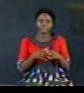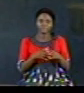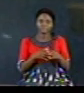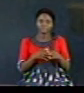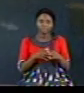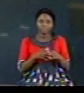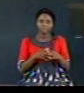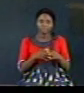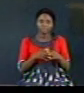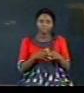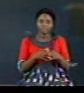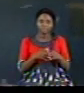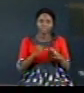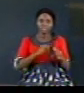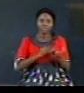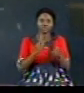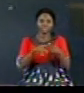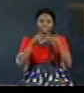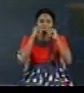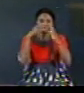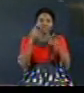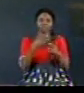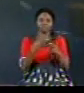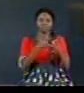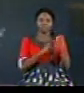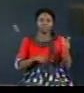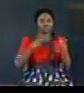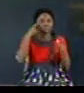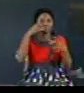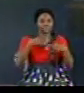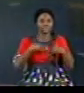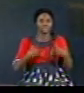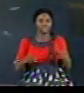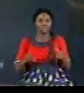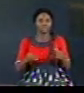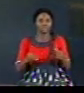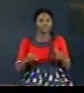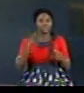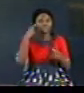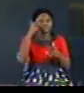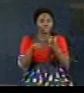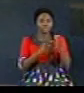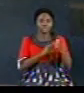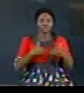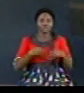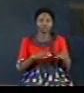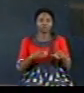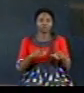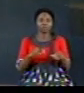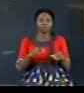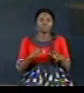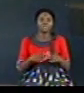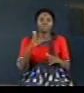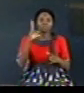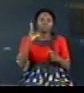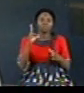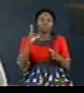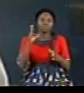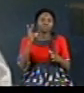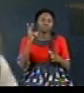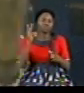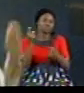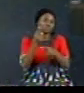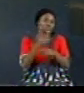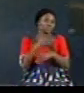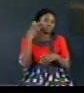NDU Group. I want to bless the name of the Lord for the healing, for what the Lord has done for me. Day before yesterday, we were in the airport. So I was about